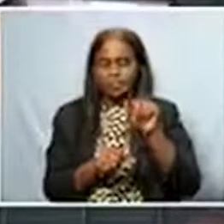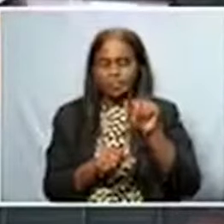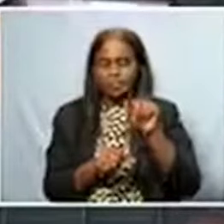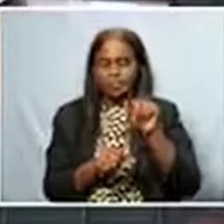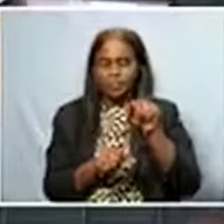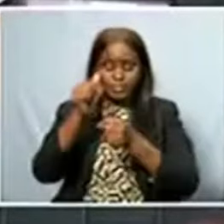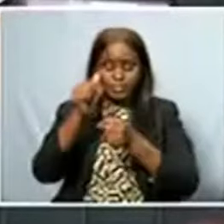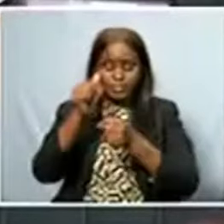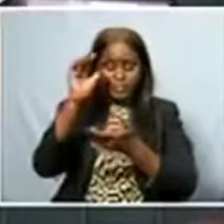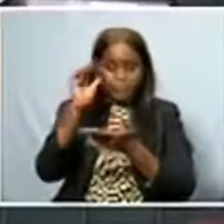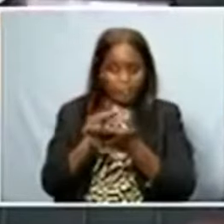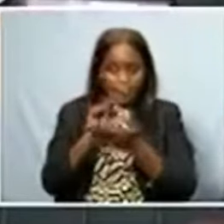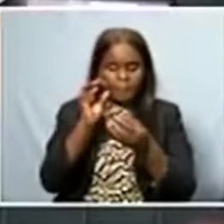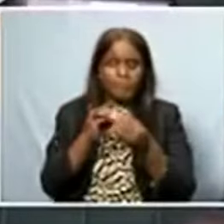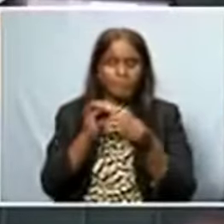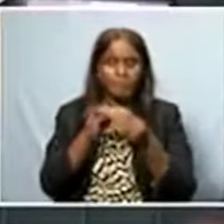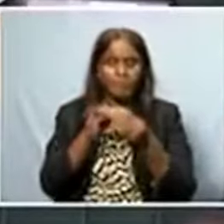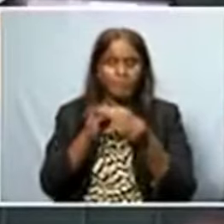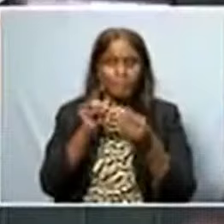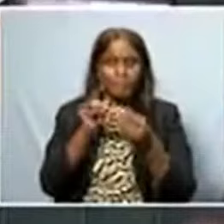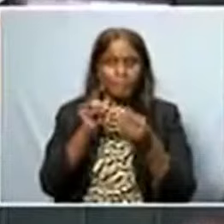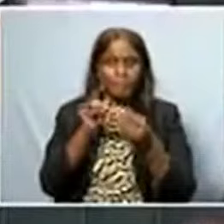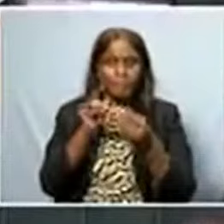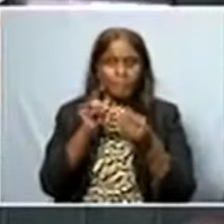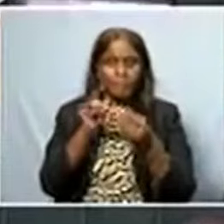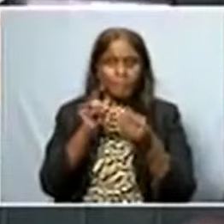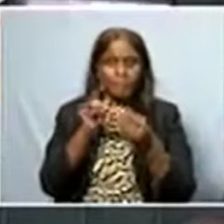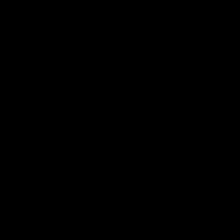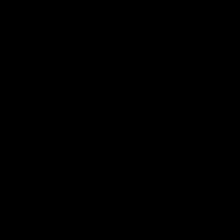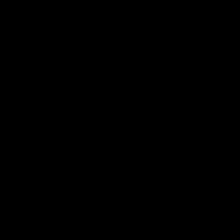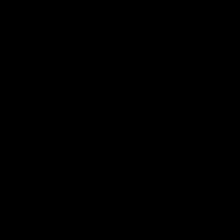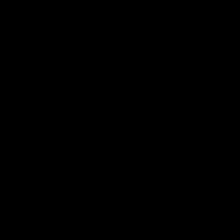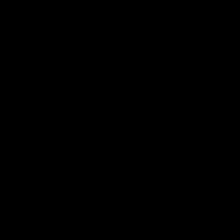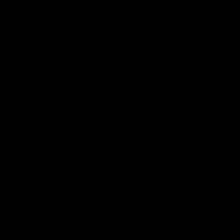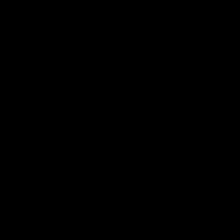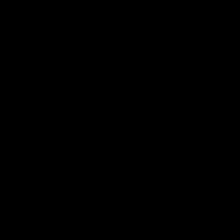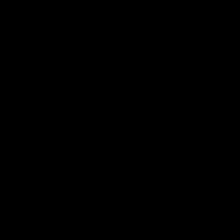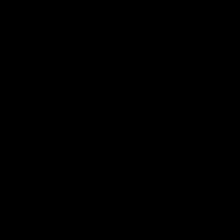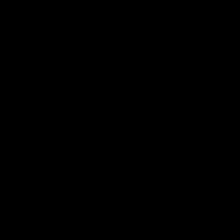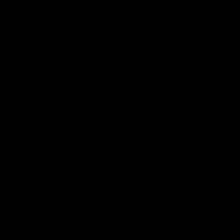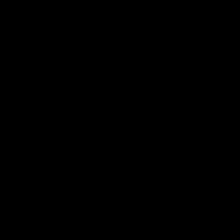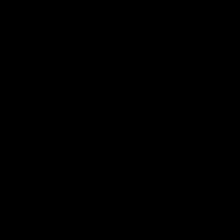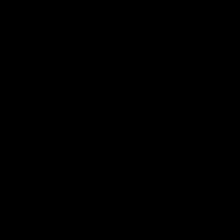You are reducing it further to 241.